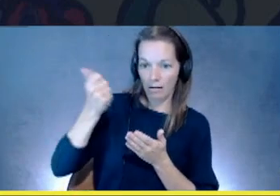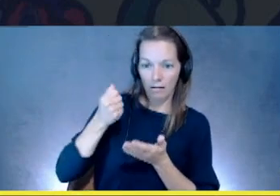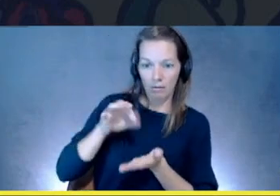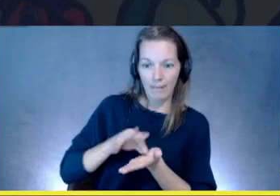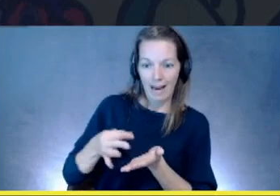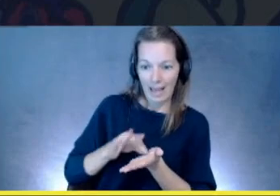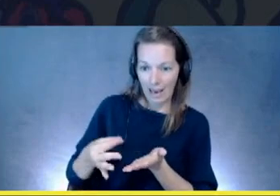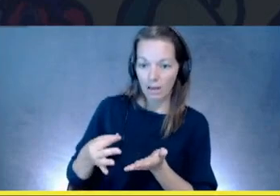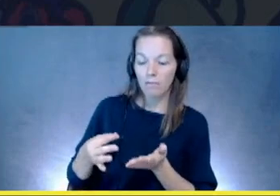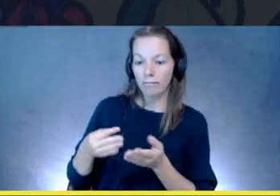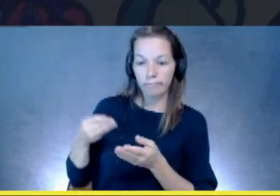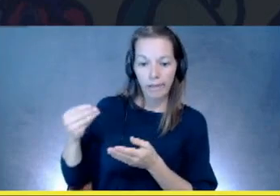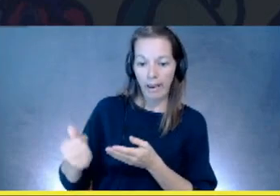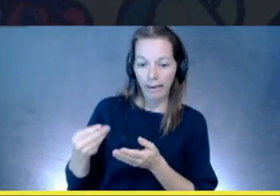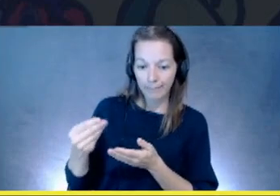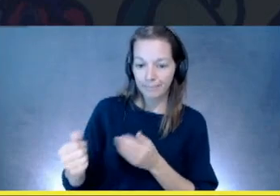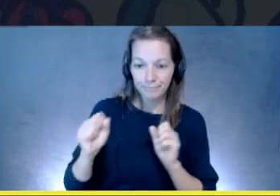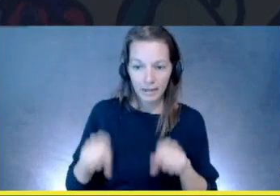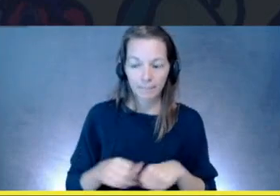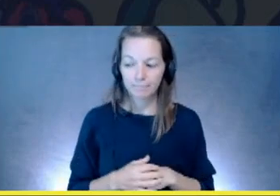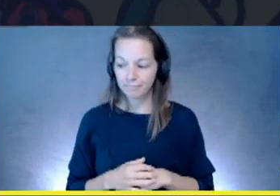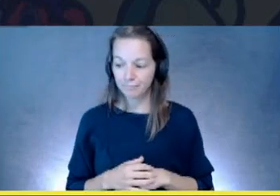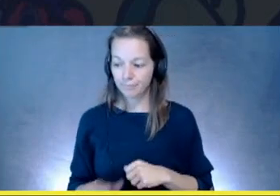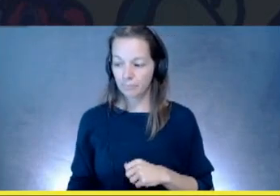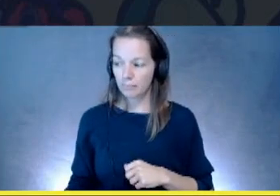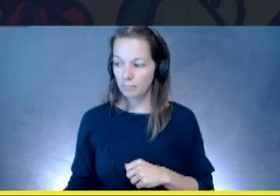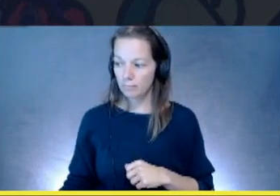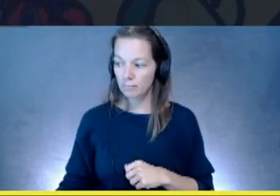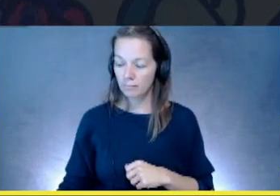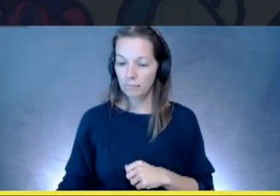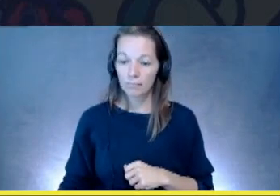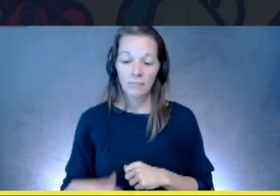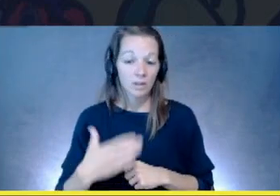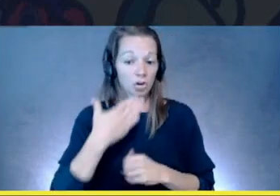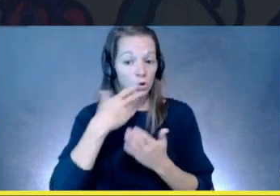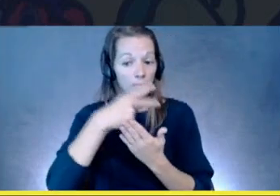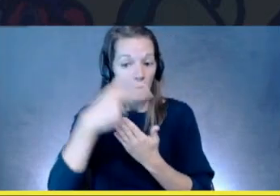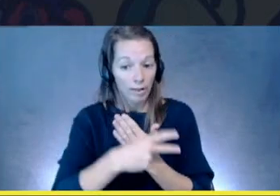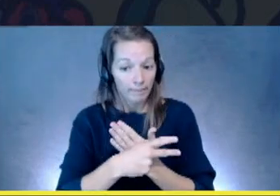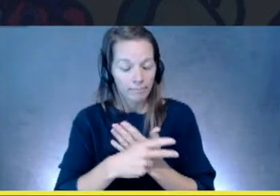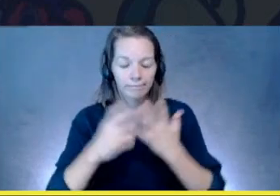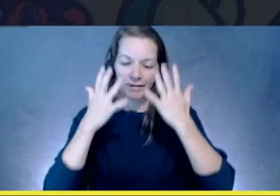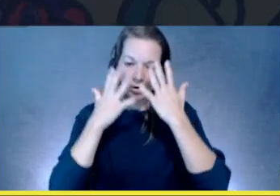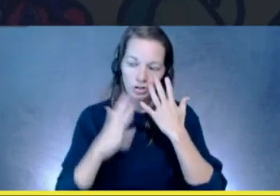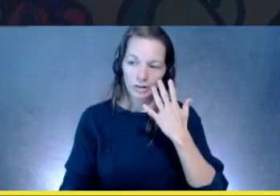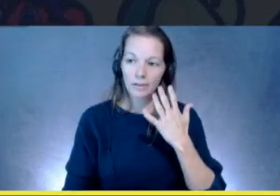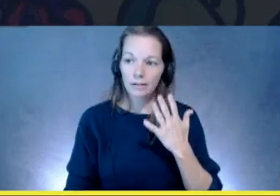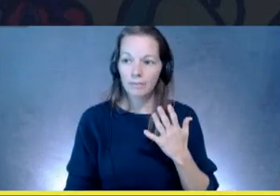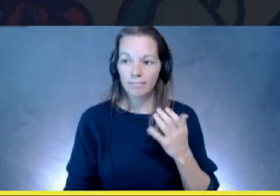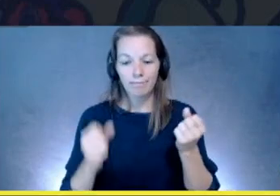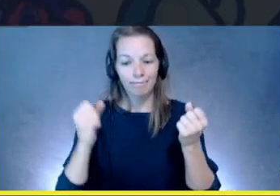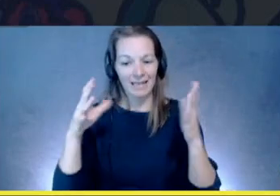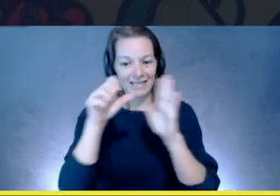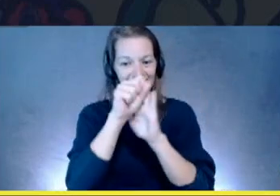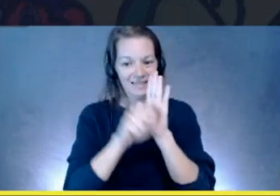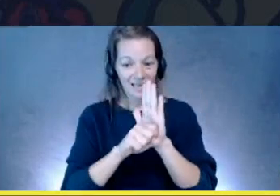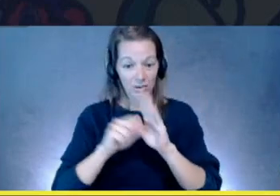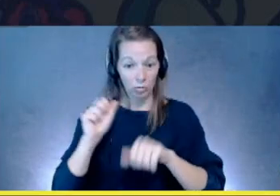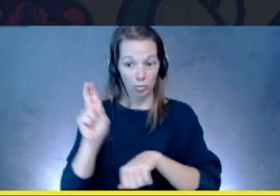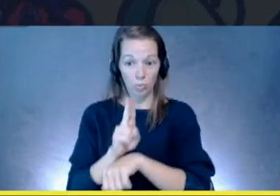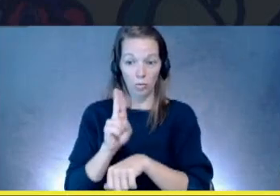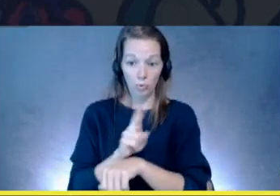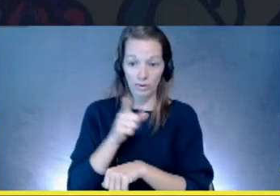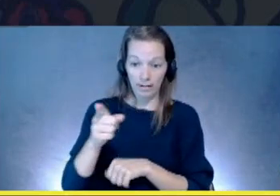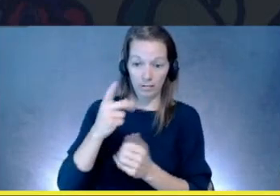premiums. And it's a good program, but unfortunately, many of the states that implement this program still